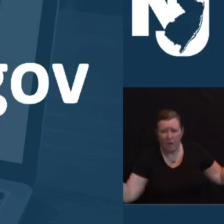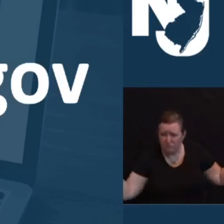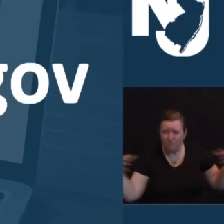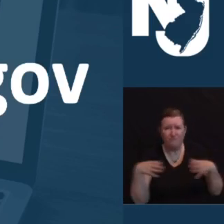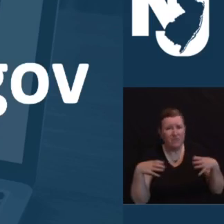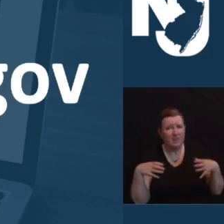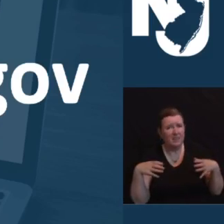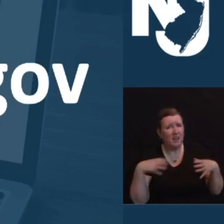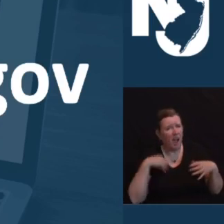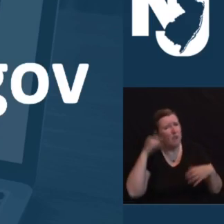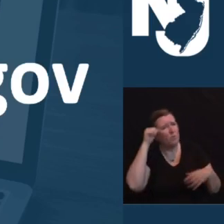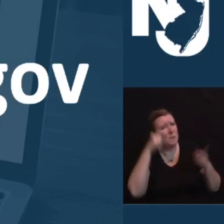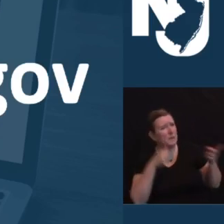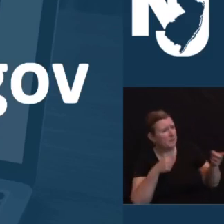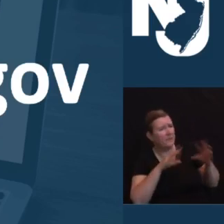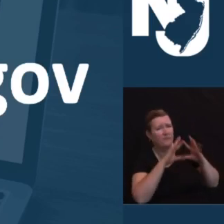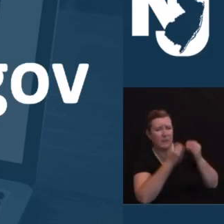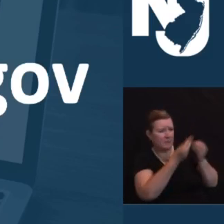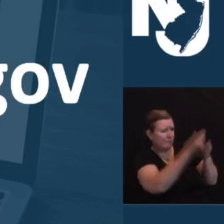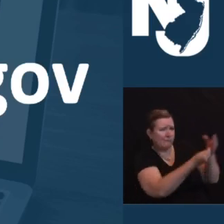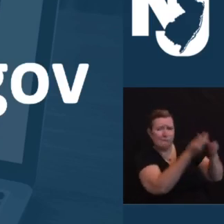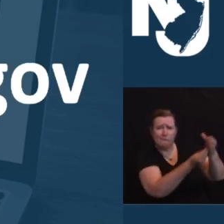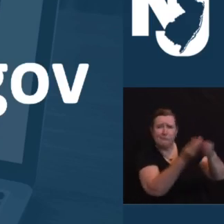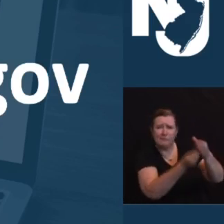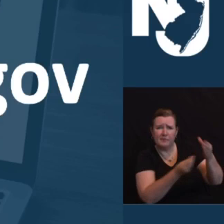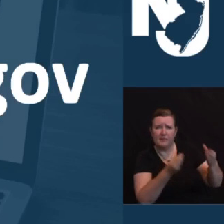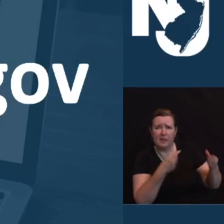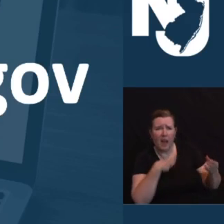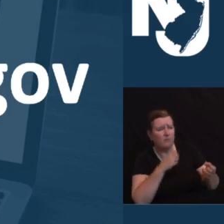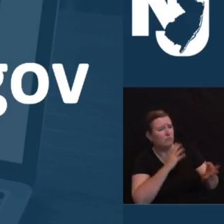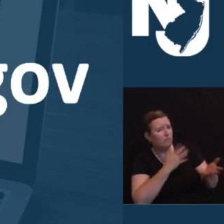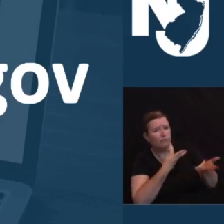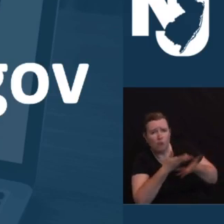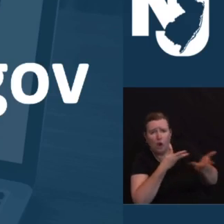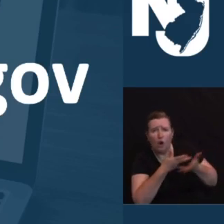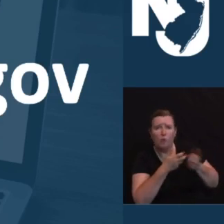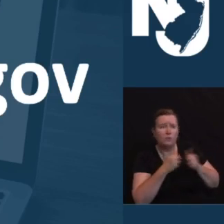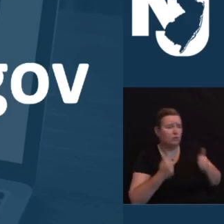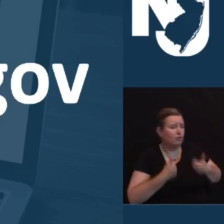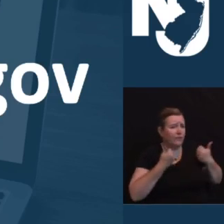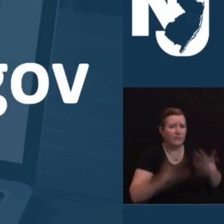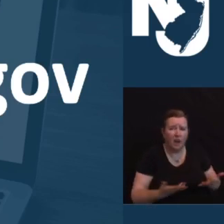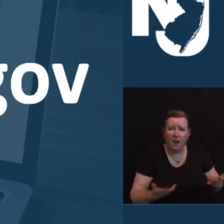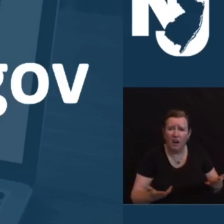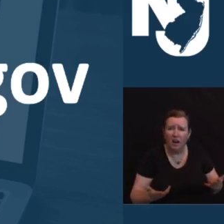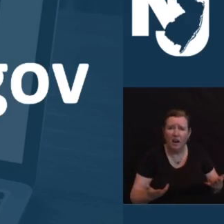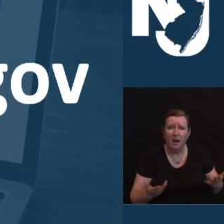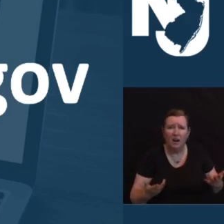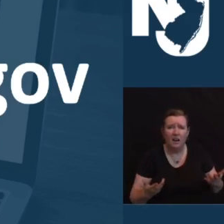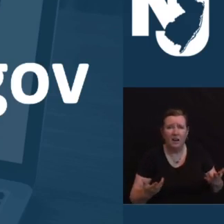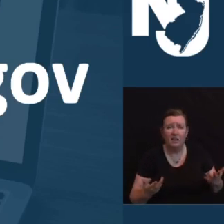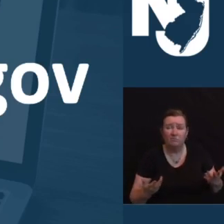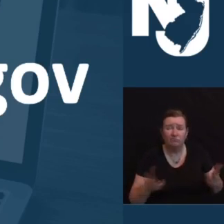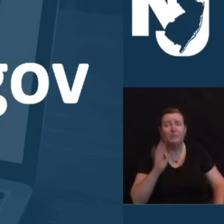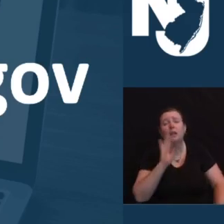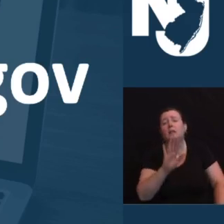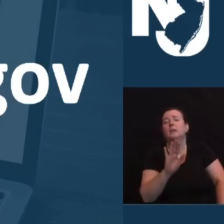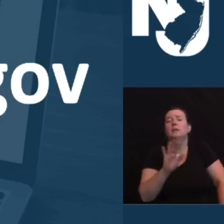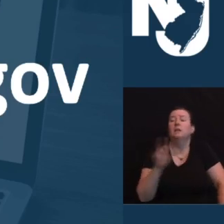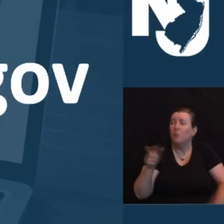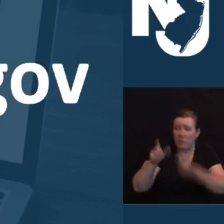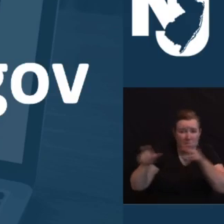survivors, loved ones, all the time. And there are literally two things in common with every single, as diverse as the